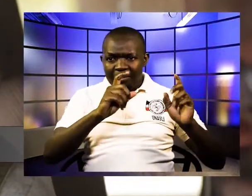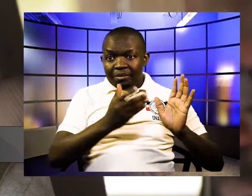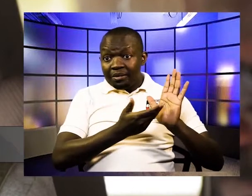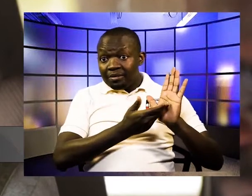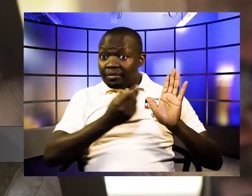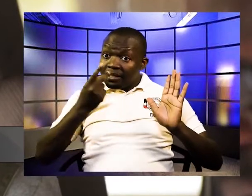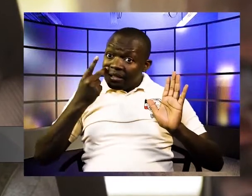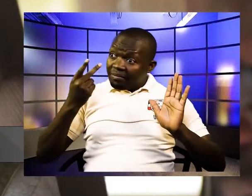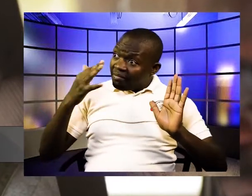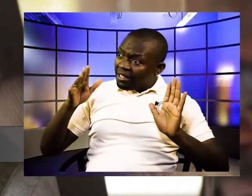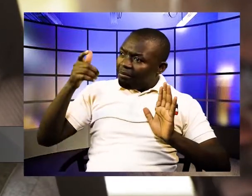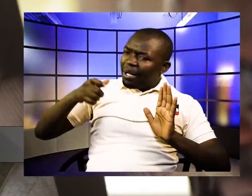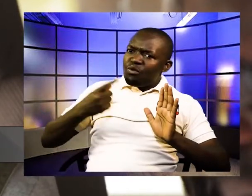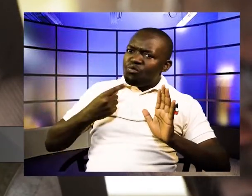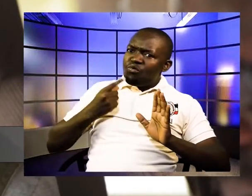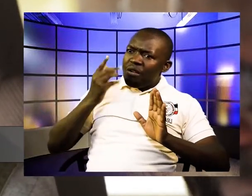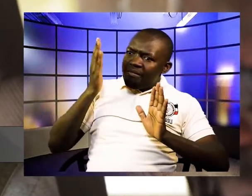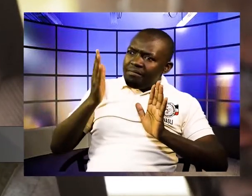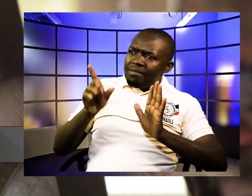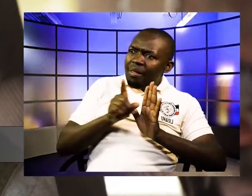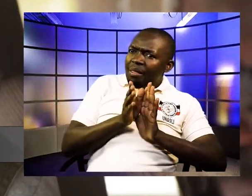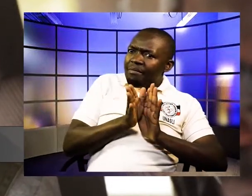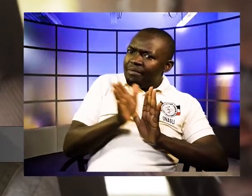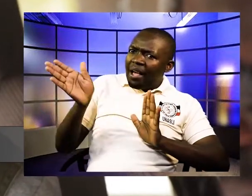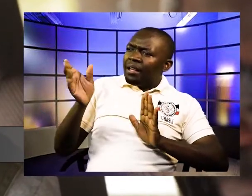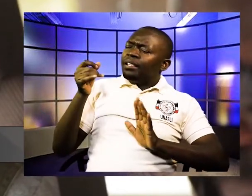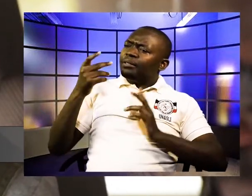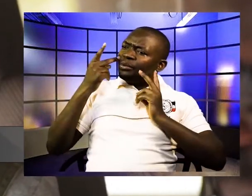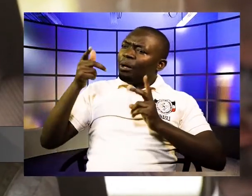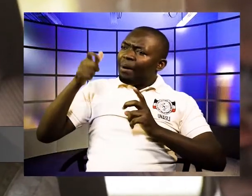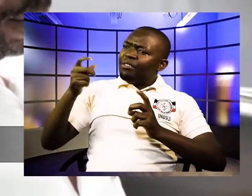Waliona byeko omuntu ali mistreated. Wawulira otya era wakola wochi.